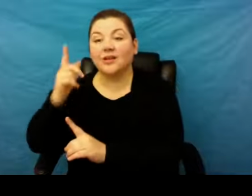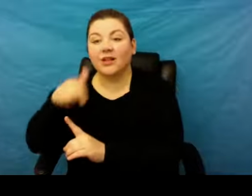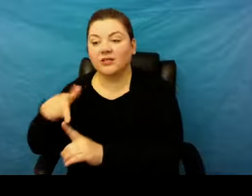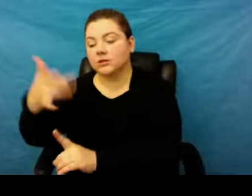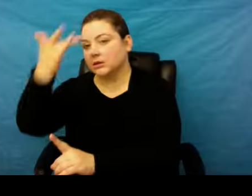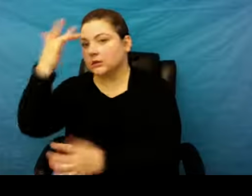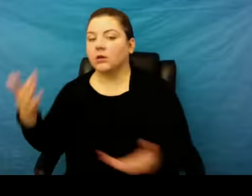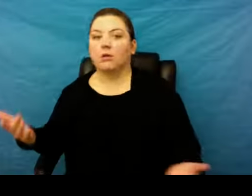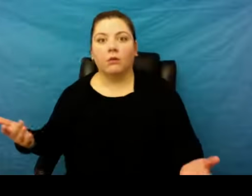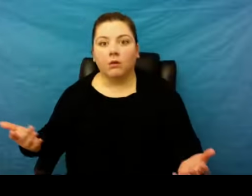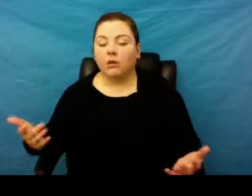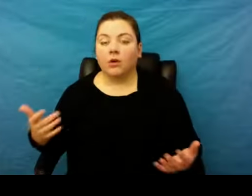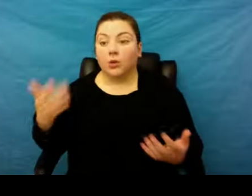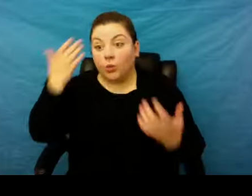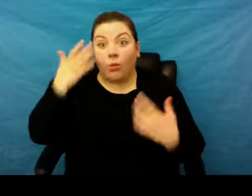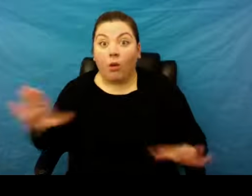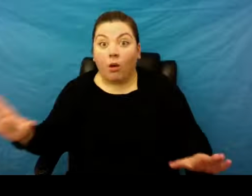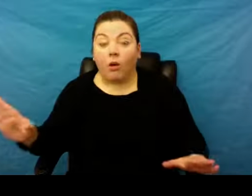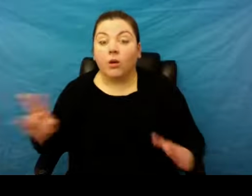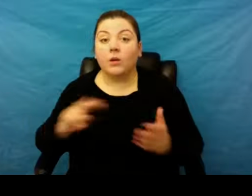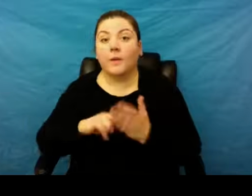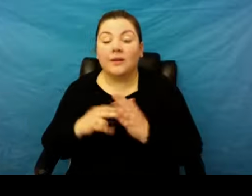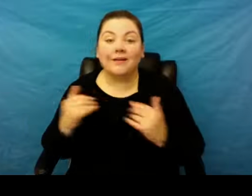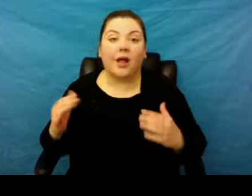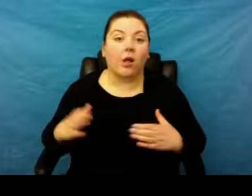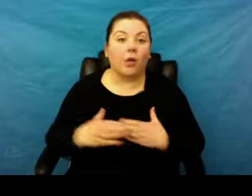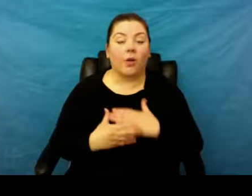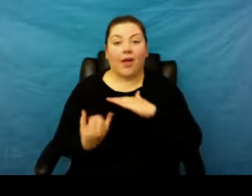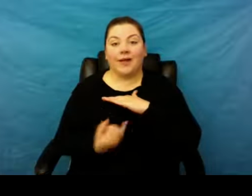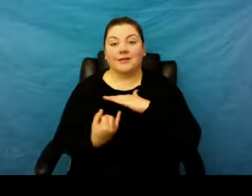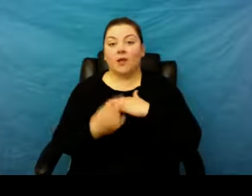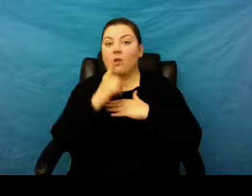to socially isolate at that point even more.